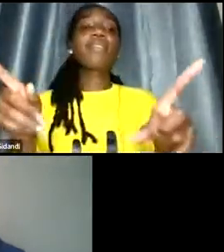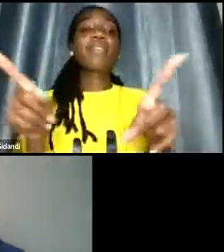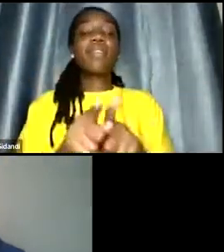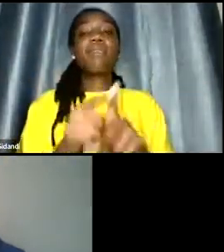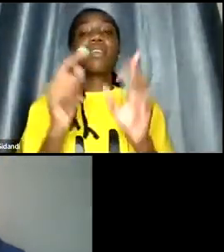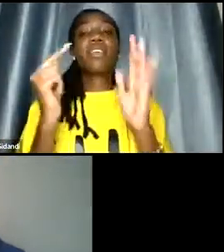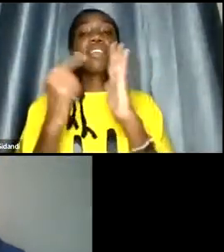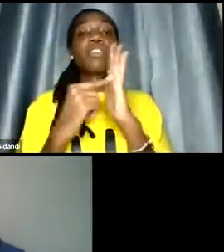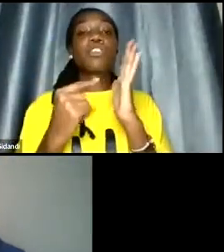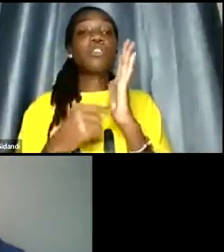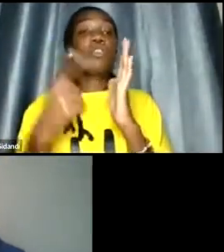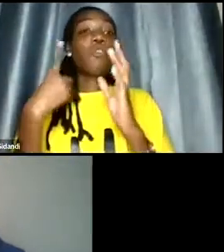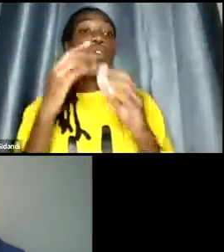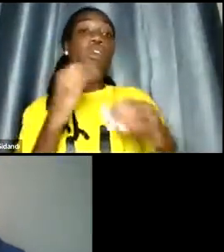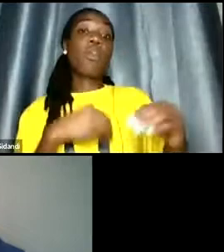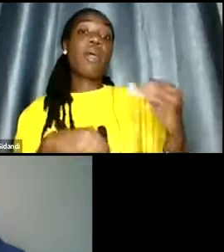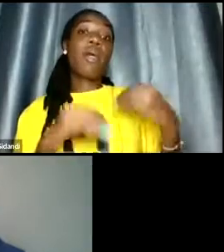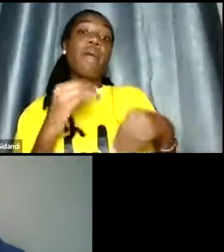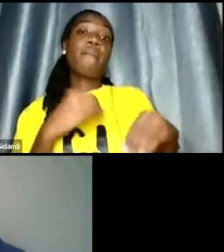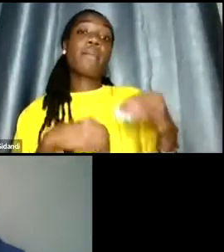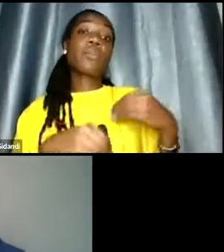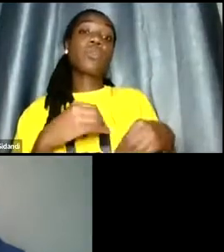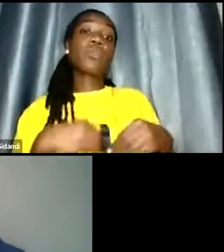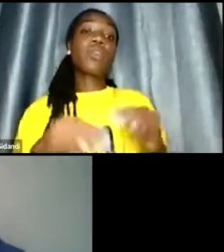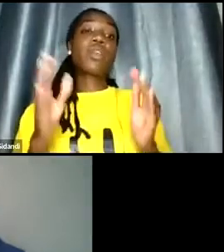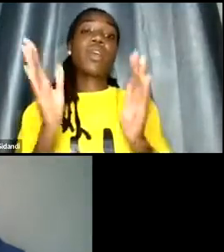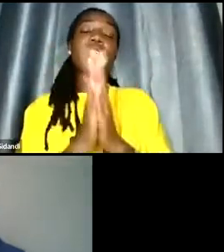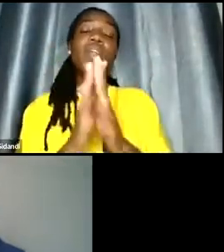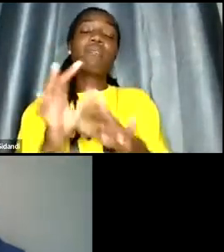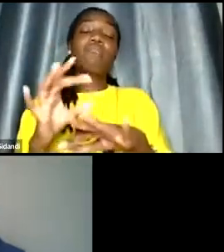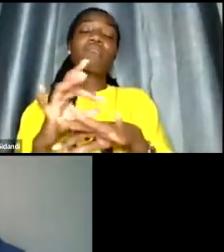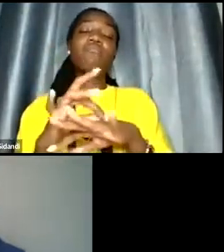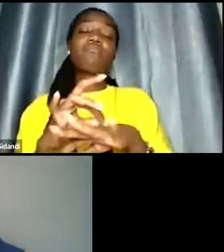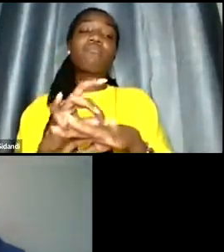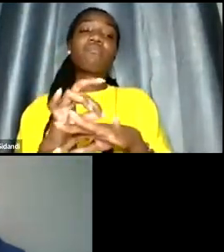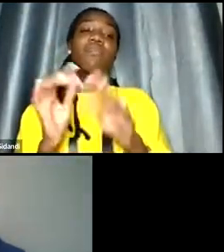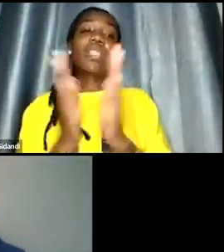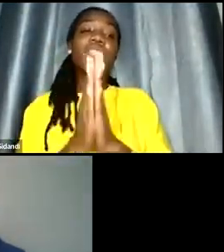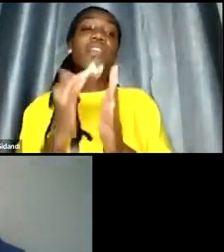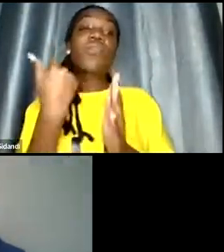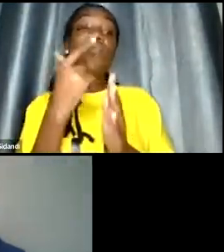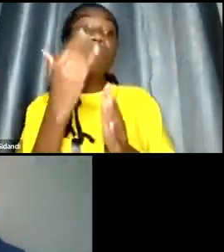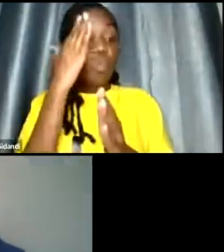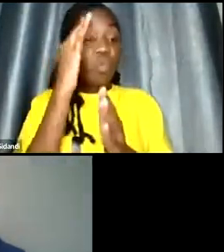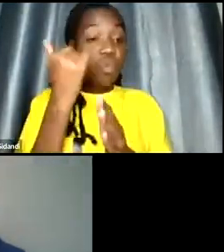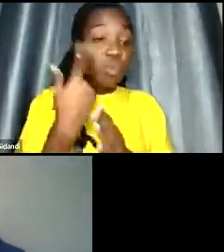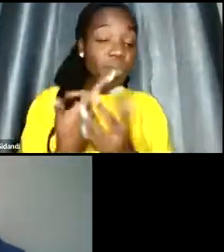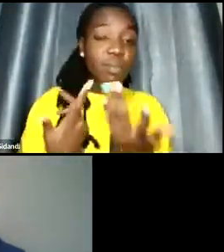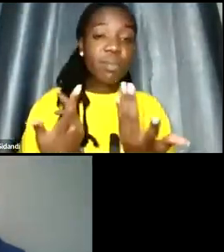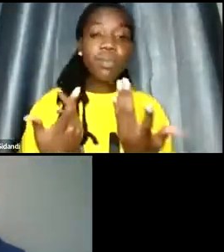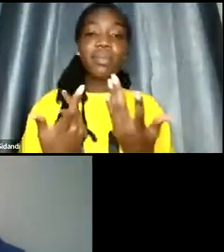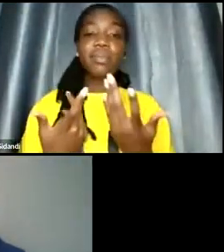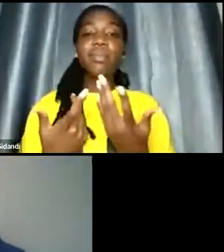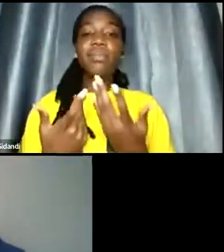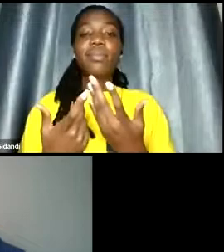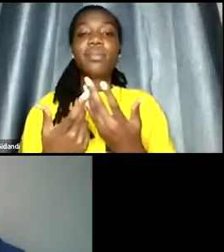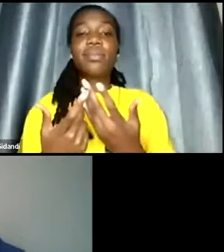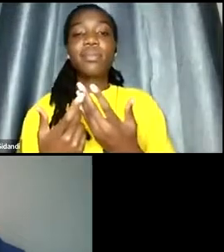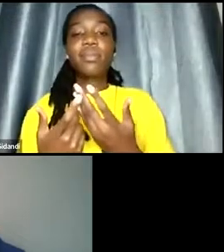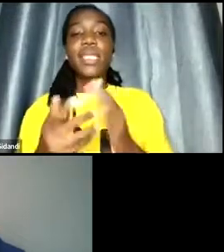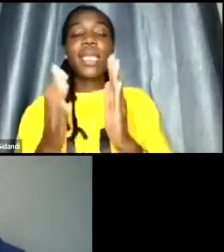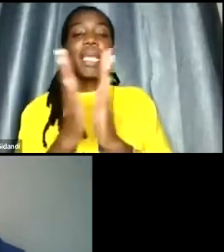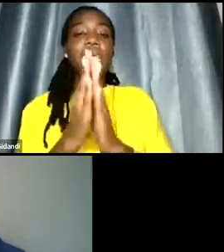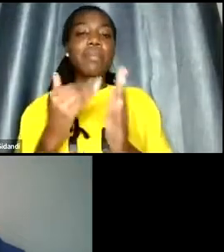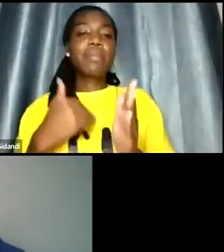of corruption and the issue of nepotism and the issue of who knows who, because when I shared one